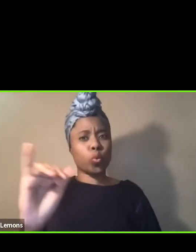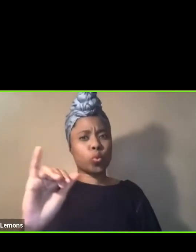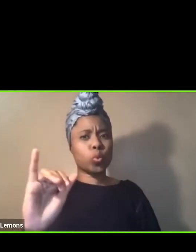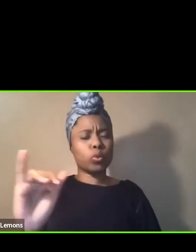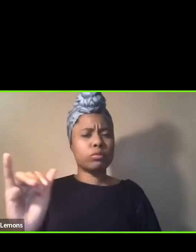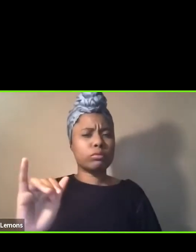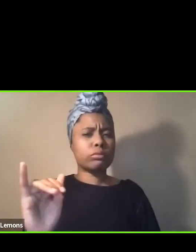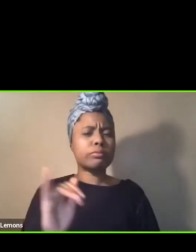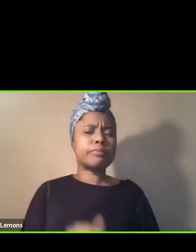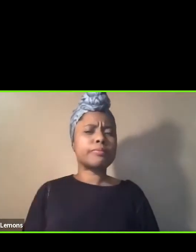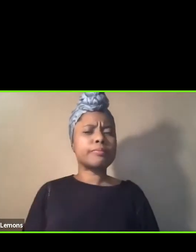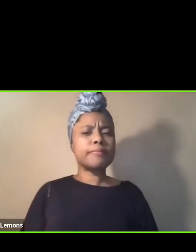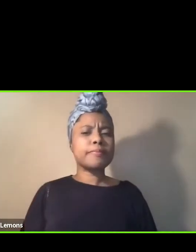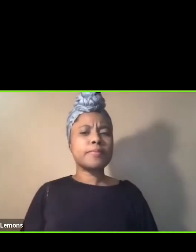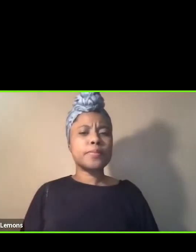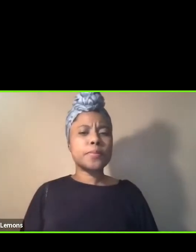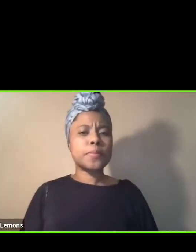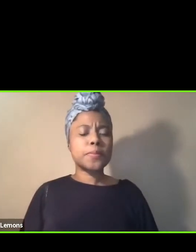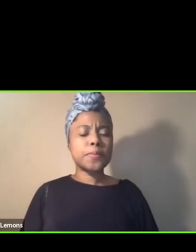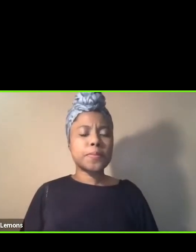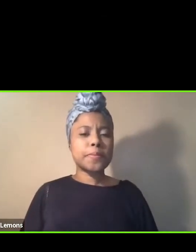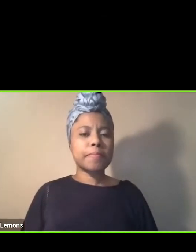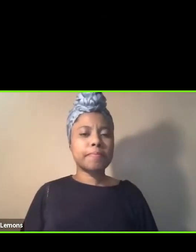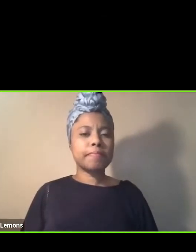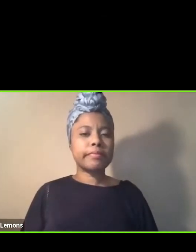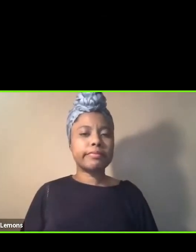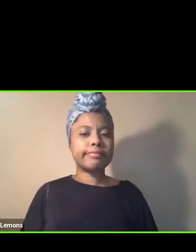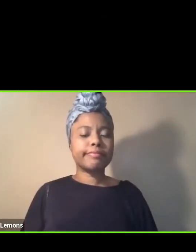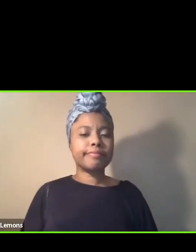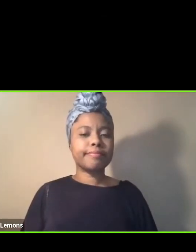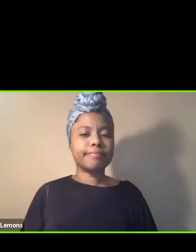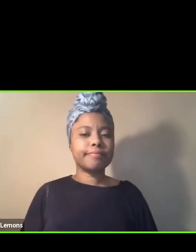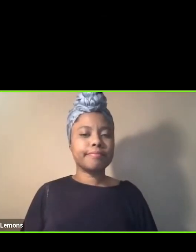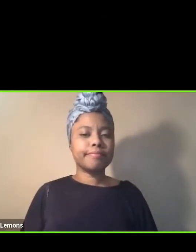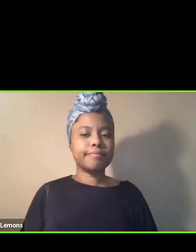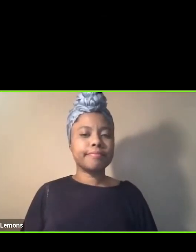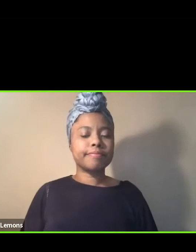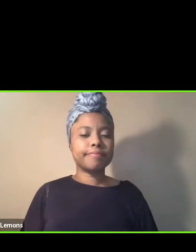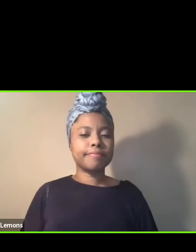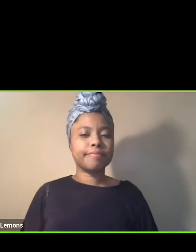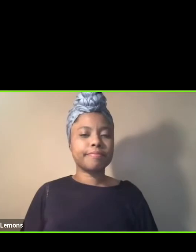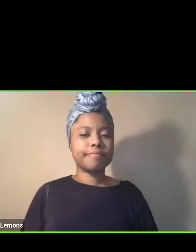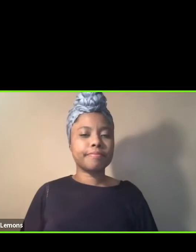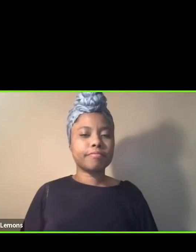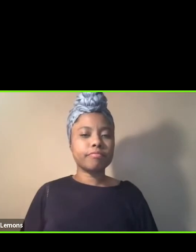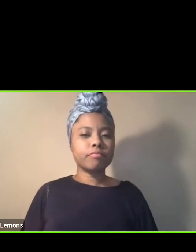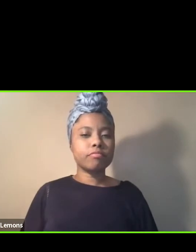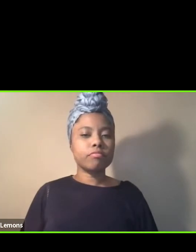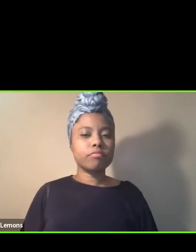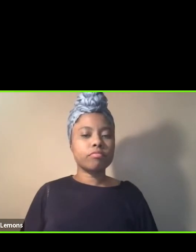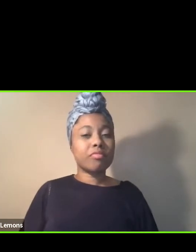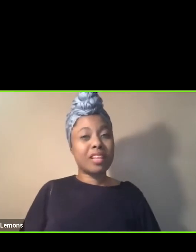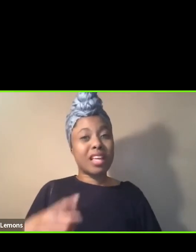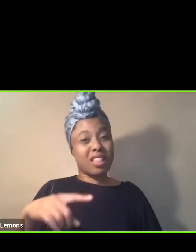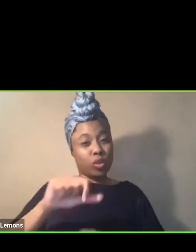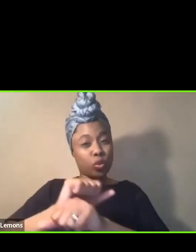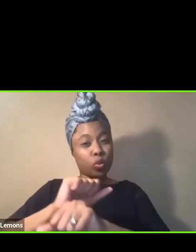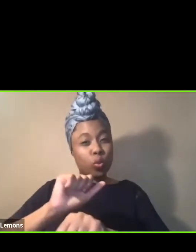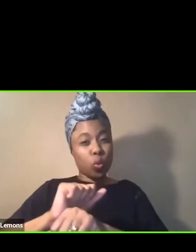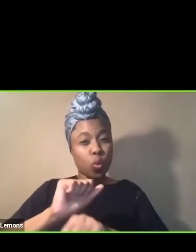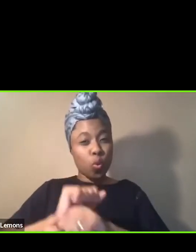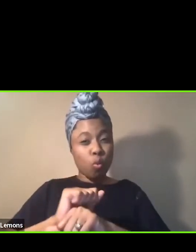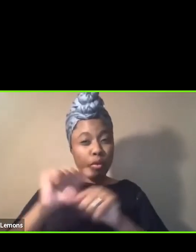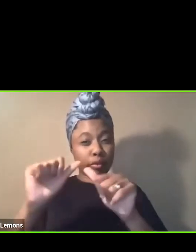that, in this effort to maintain, to strive toward, to